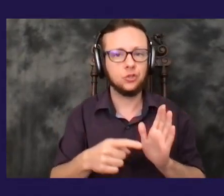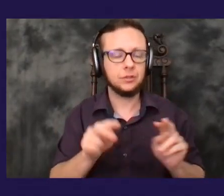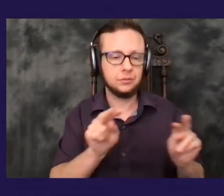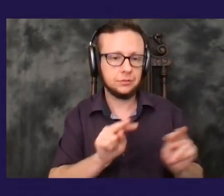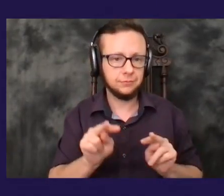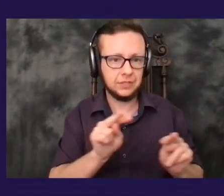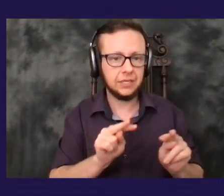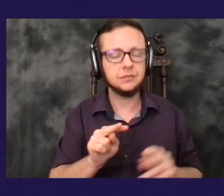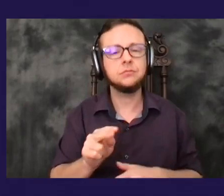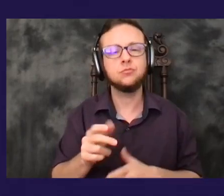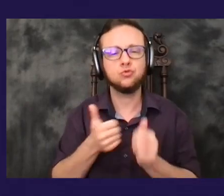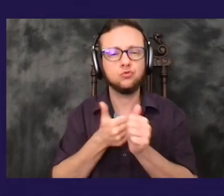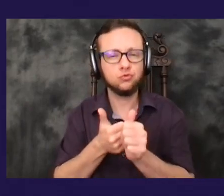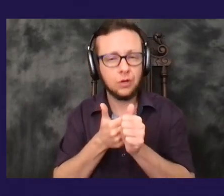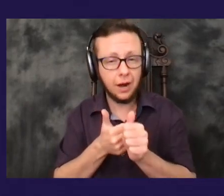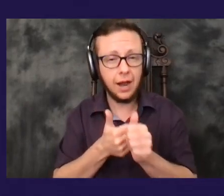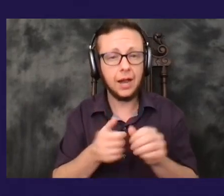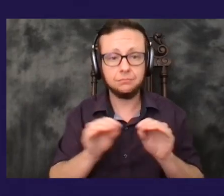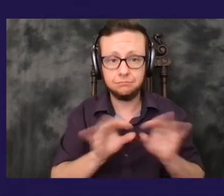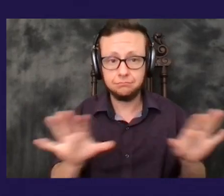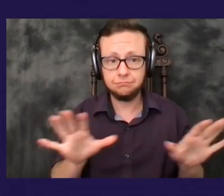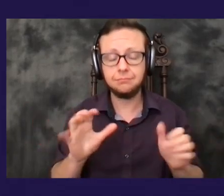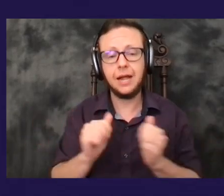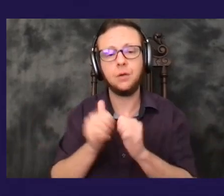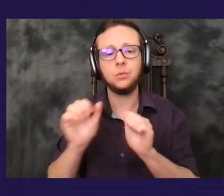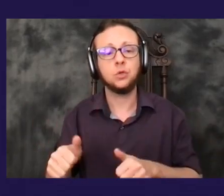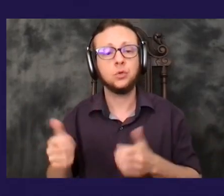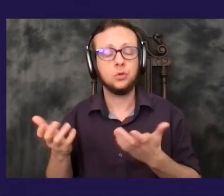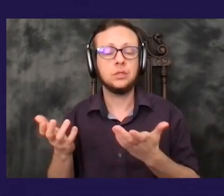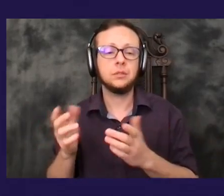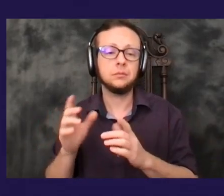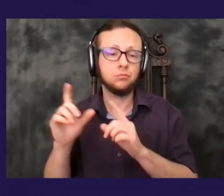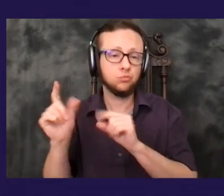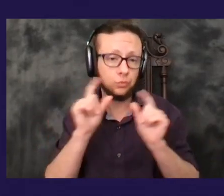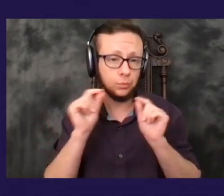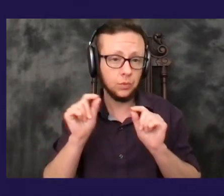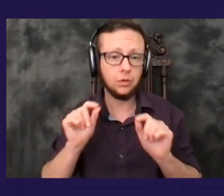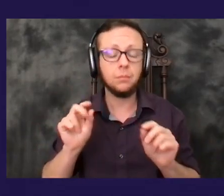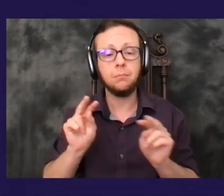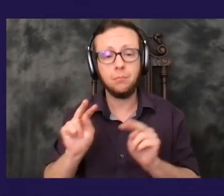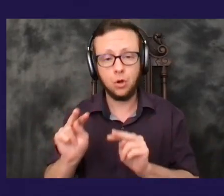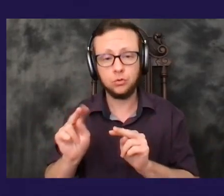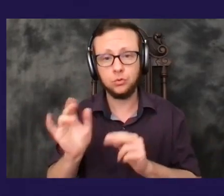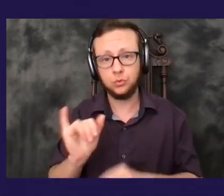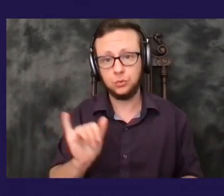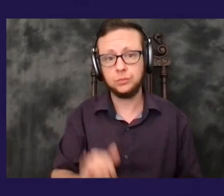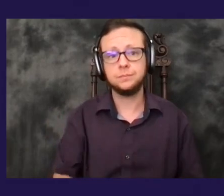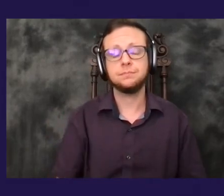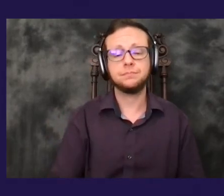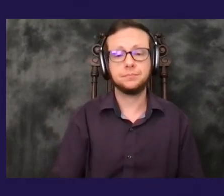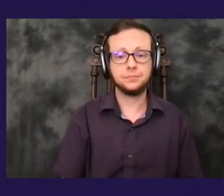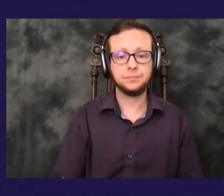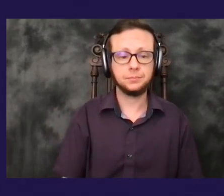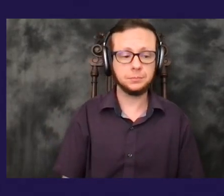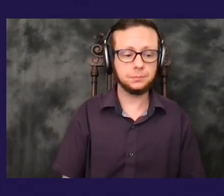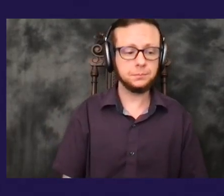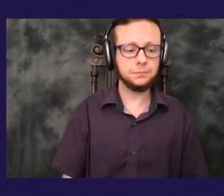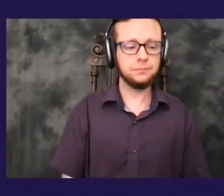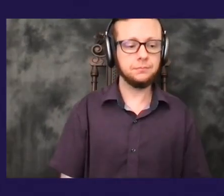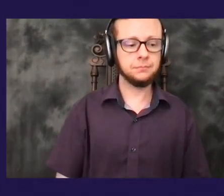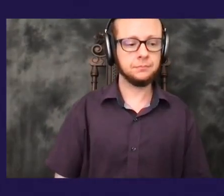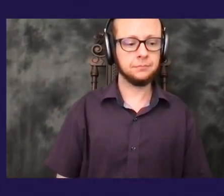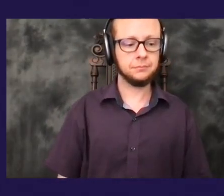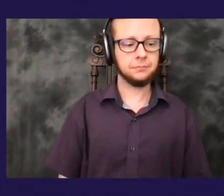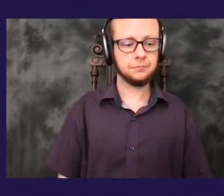learn how we might be doing rumor monitoring for infodemic management. Next slide, please.